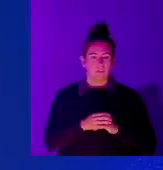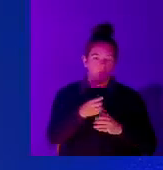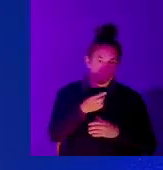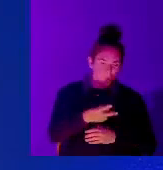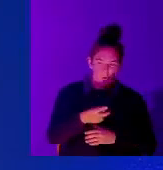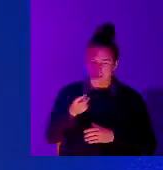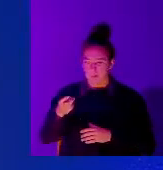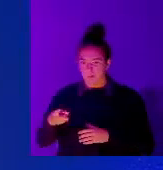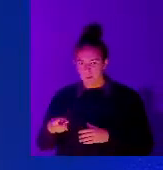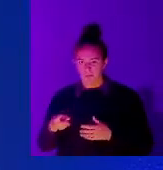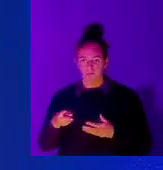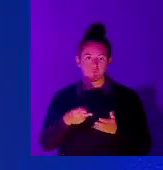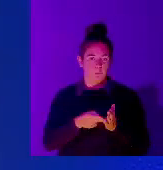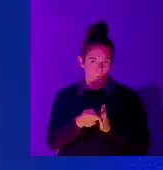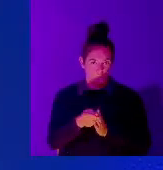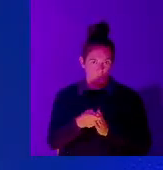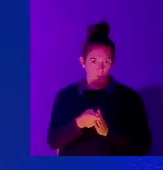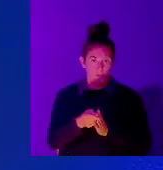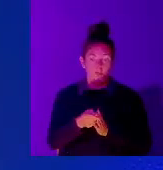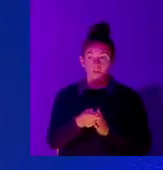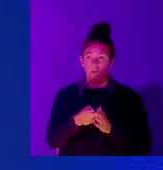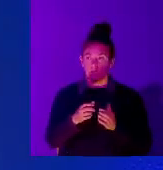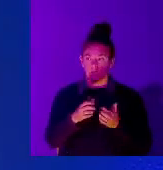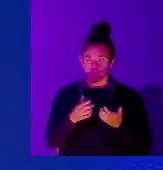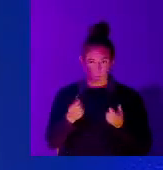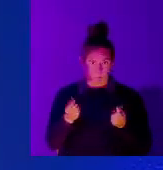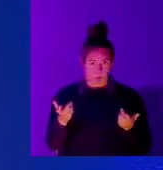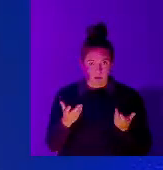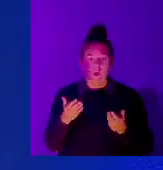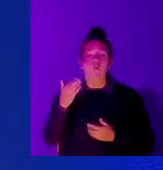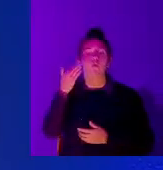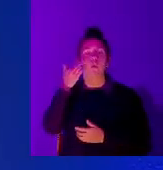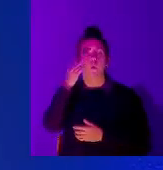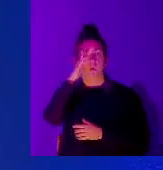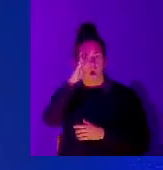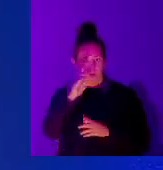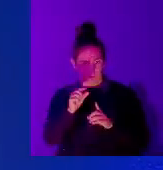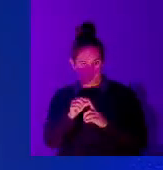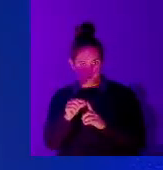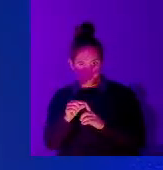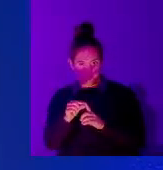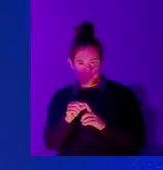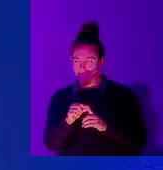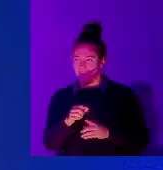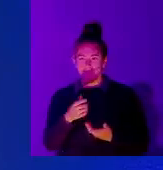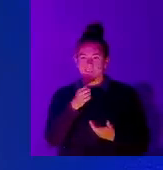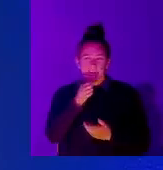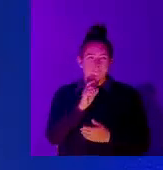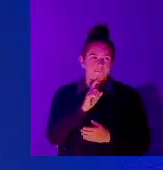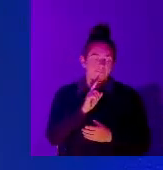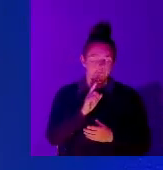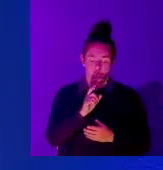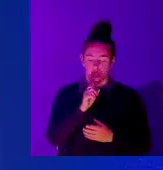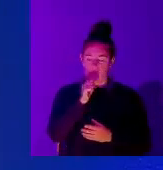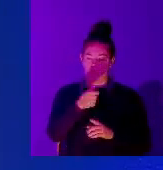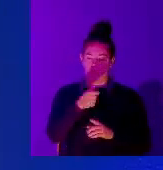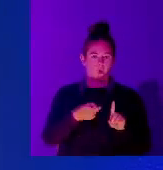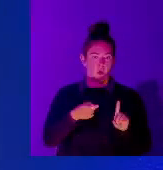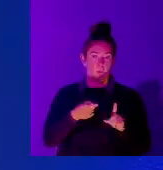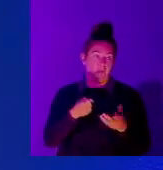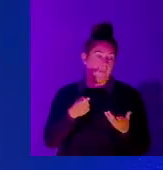That doesn't come from a single reading. It generally does not come through 5 minutes of quick